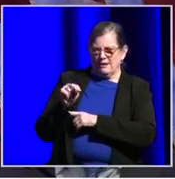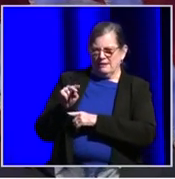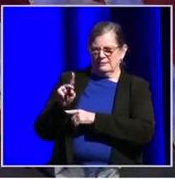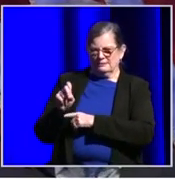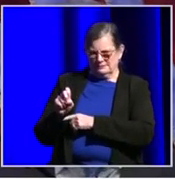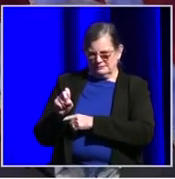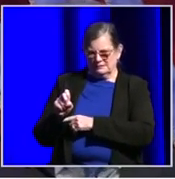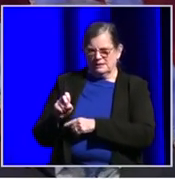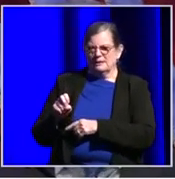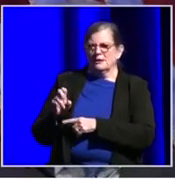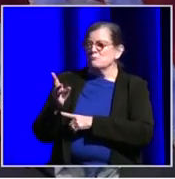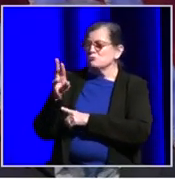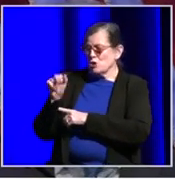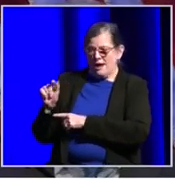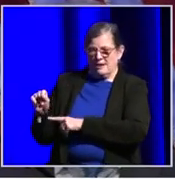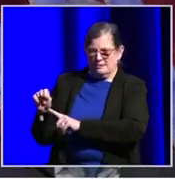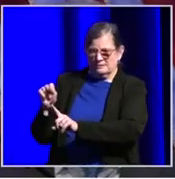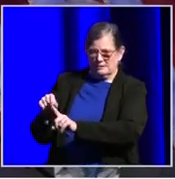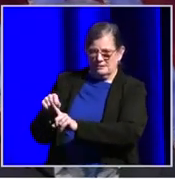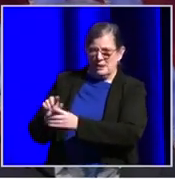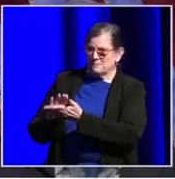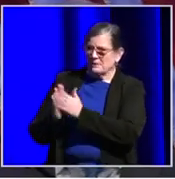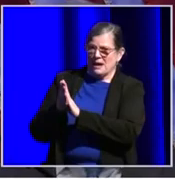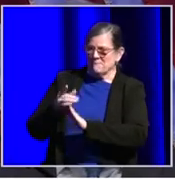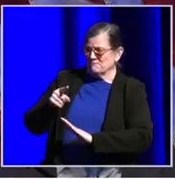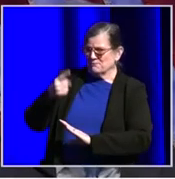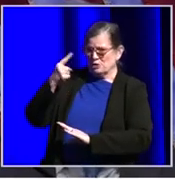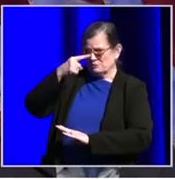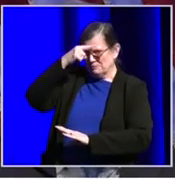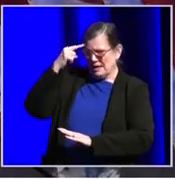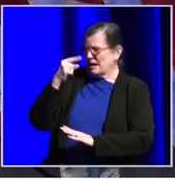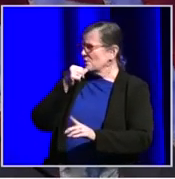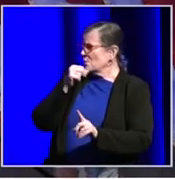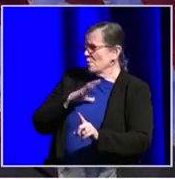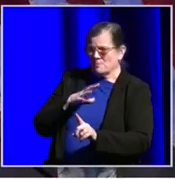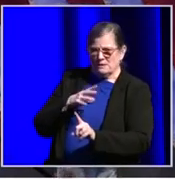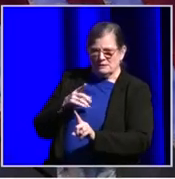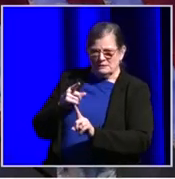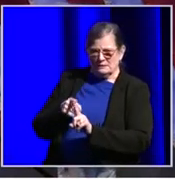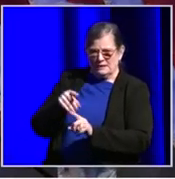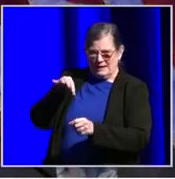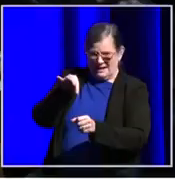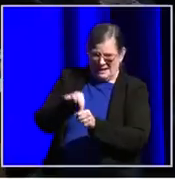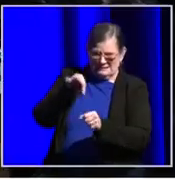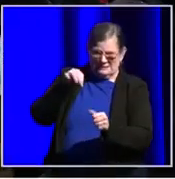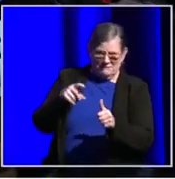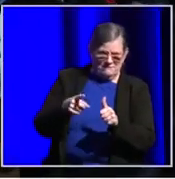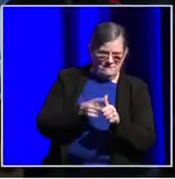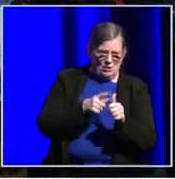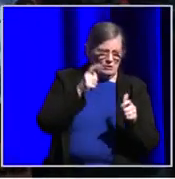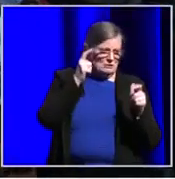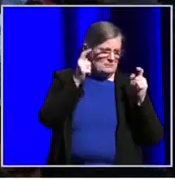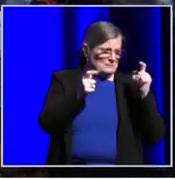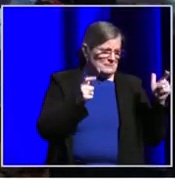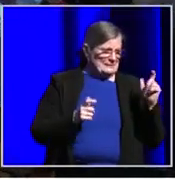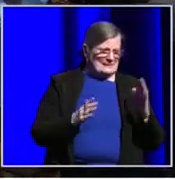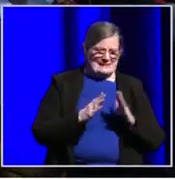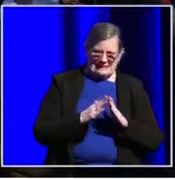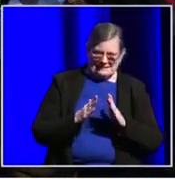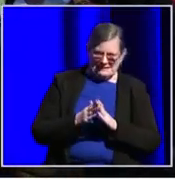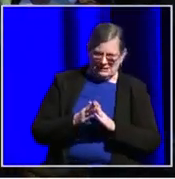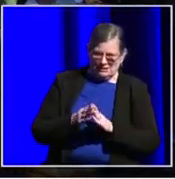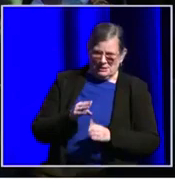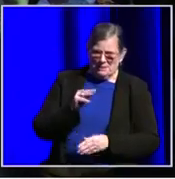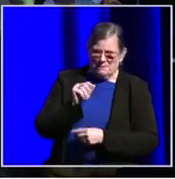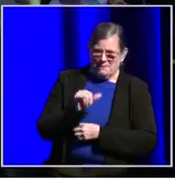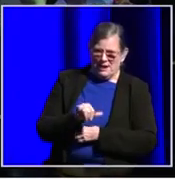Black female elected in a major American city. Mayor Williams set the bold goal of growing our